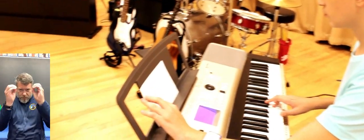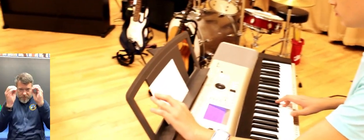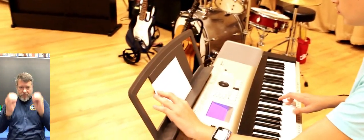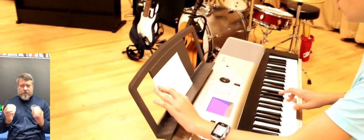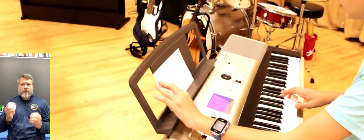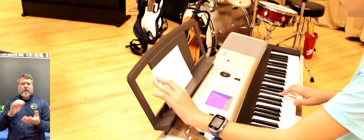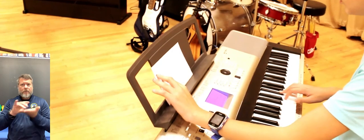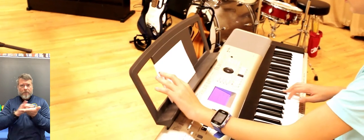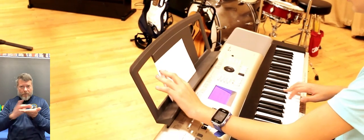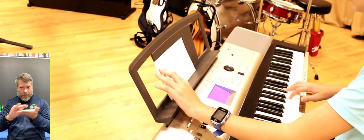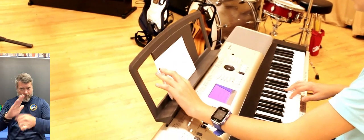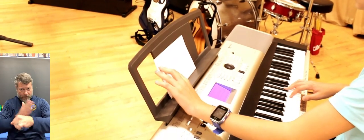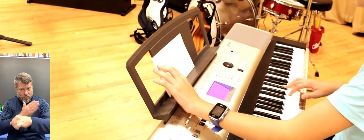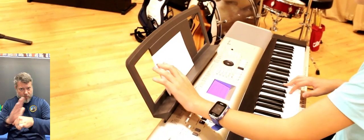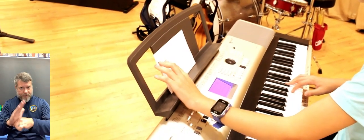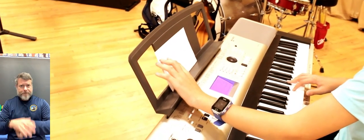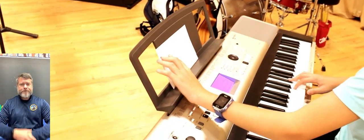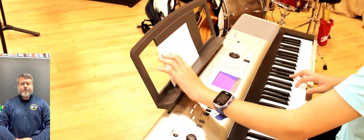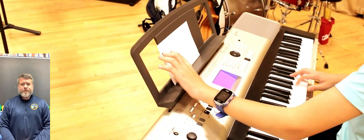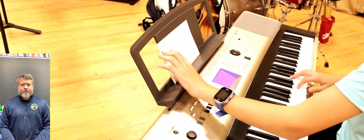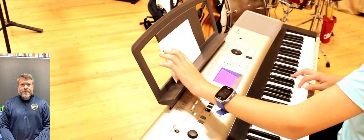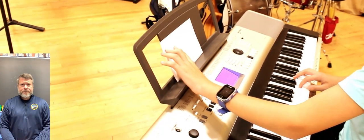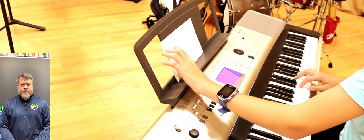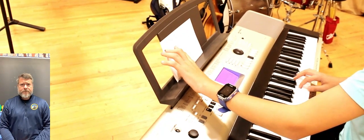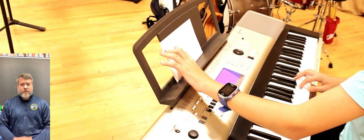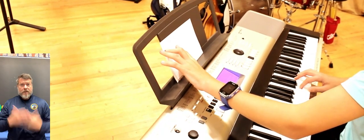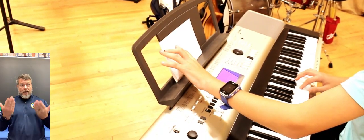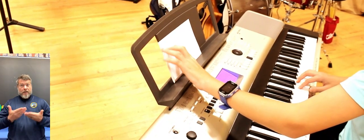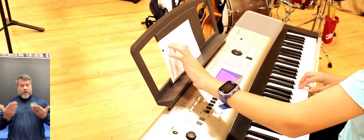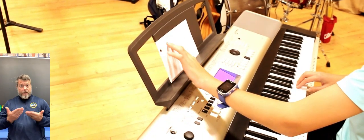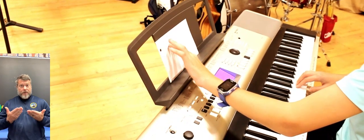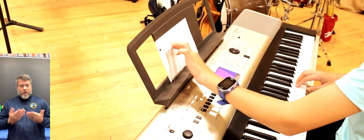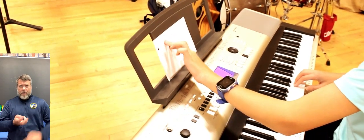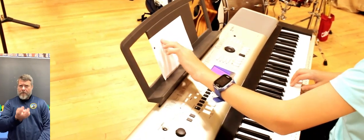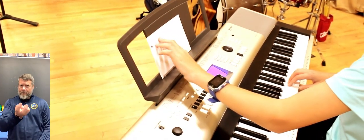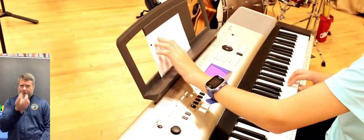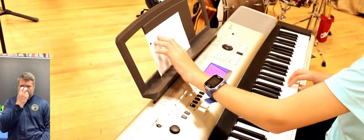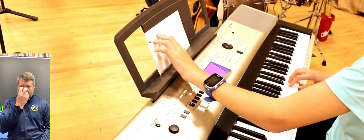and visually impaired is instruction in Braille music.